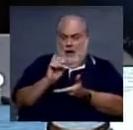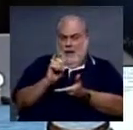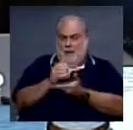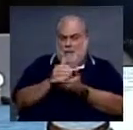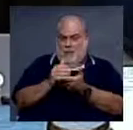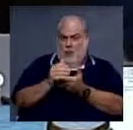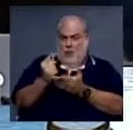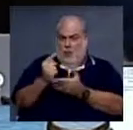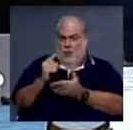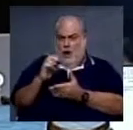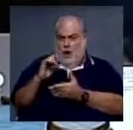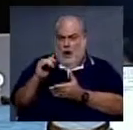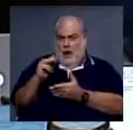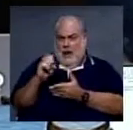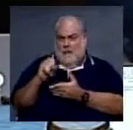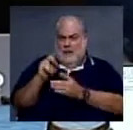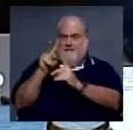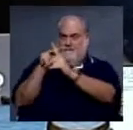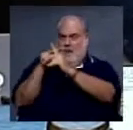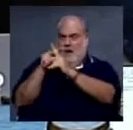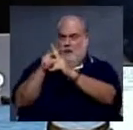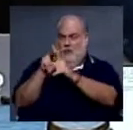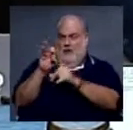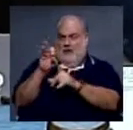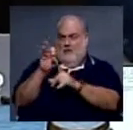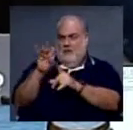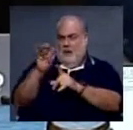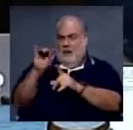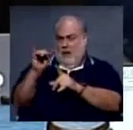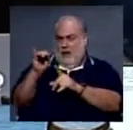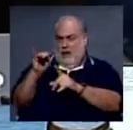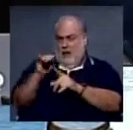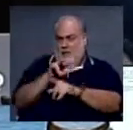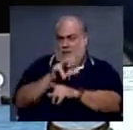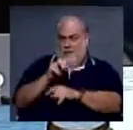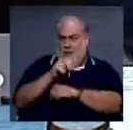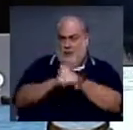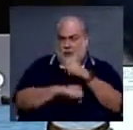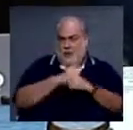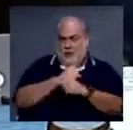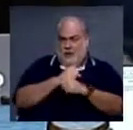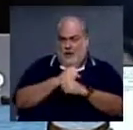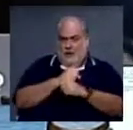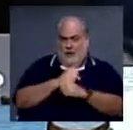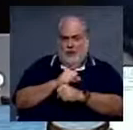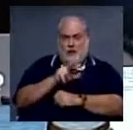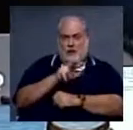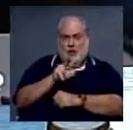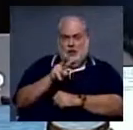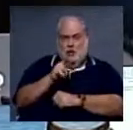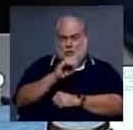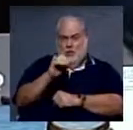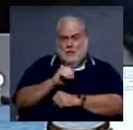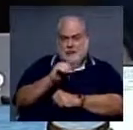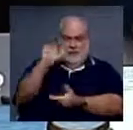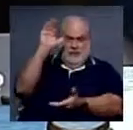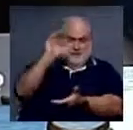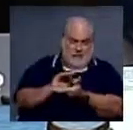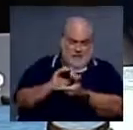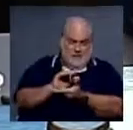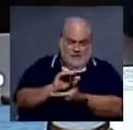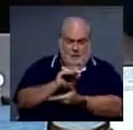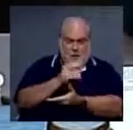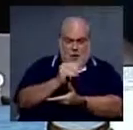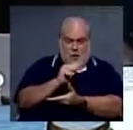the FBI in 30 years. So we're making progress. We had a 32% reduction in homicides between last